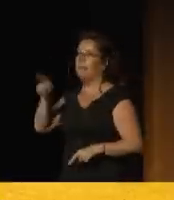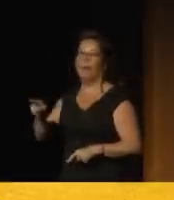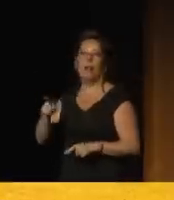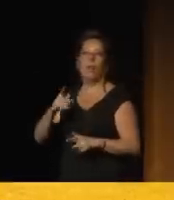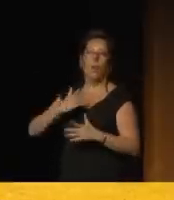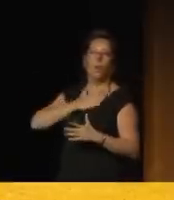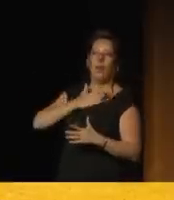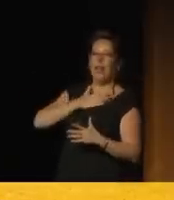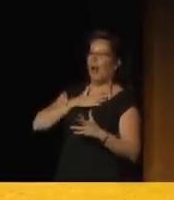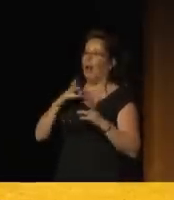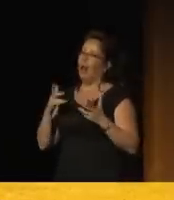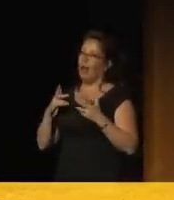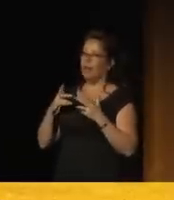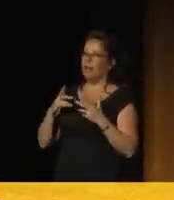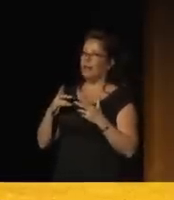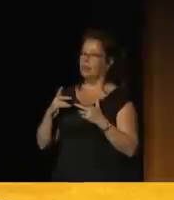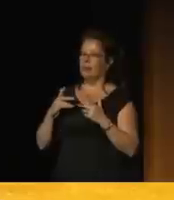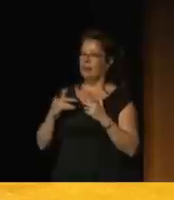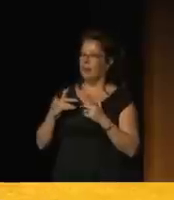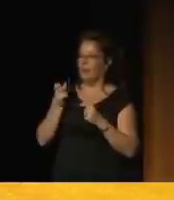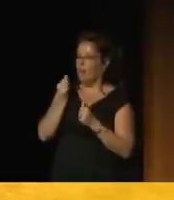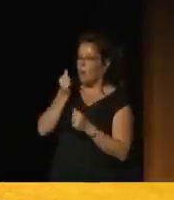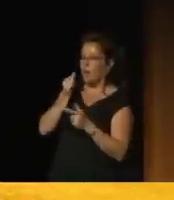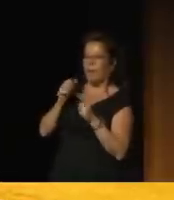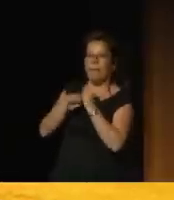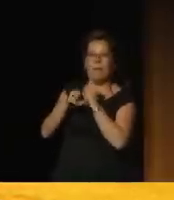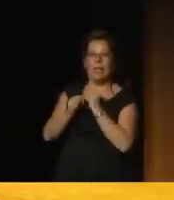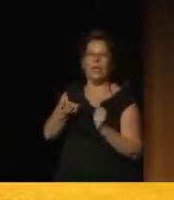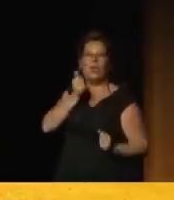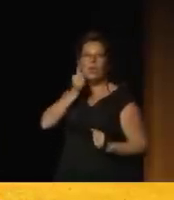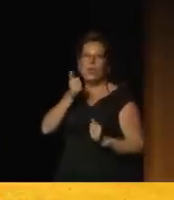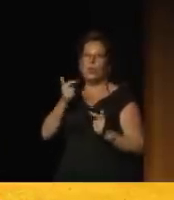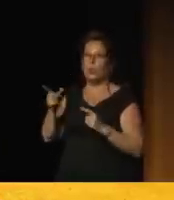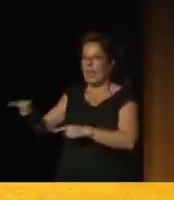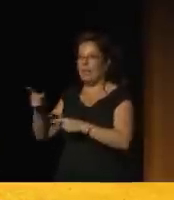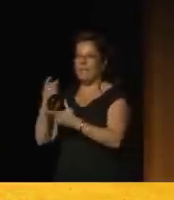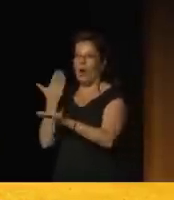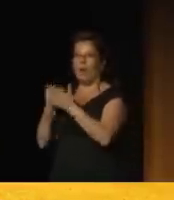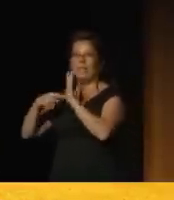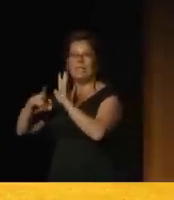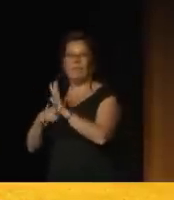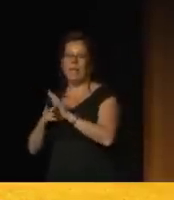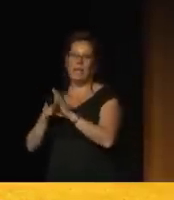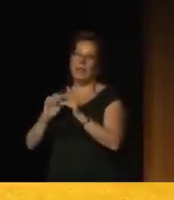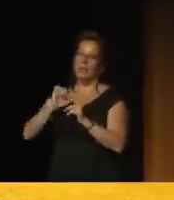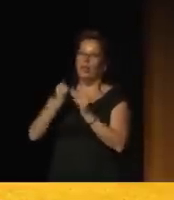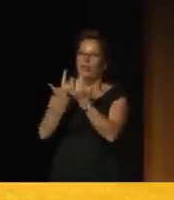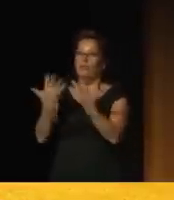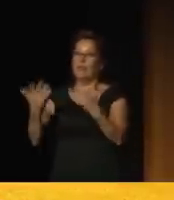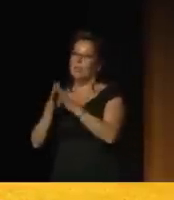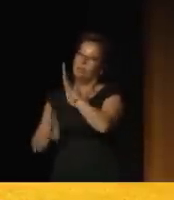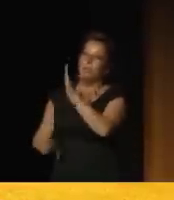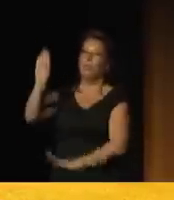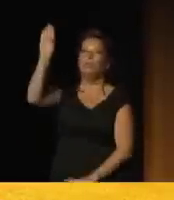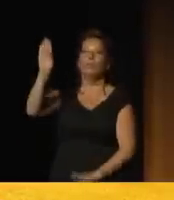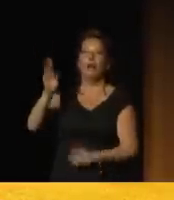like that he'll say something. The media loved him because ratings went through the roof. And the media knew if he became president,